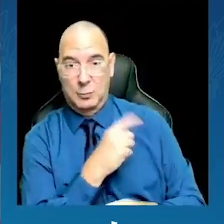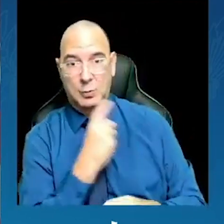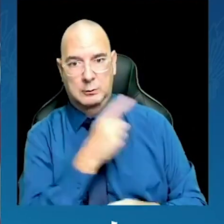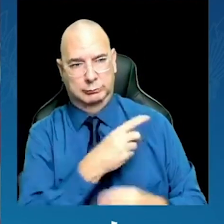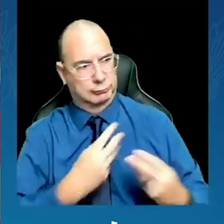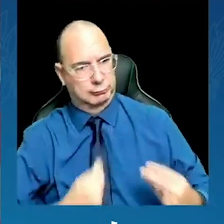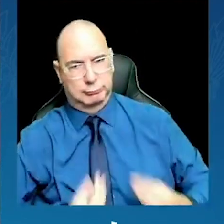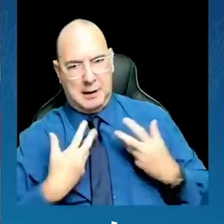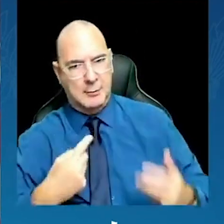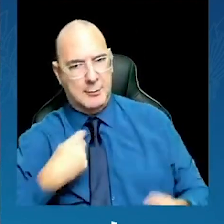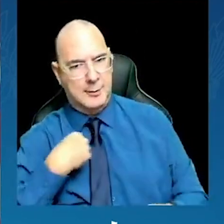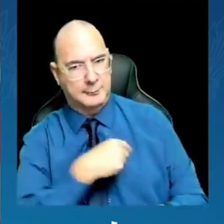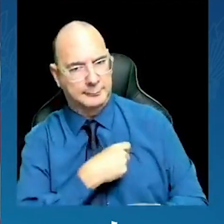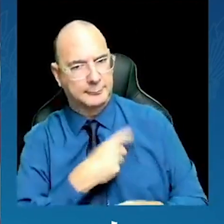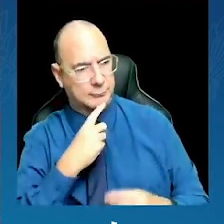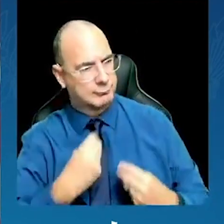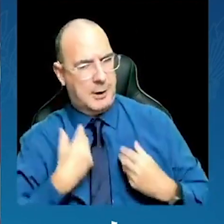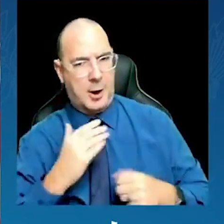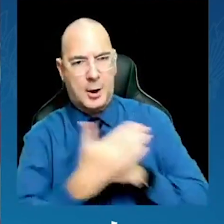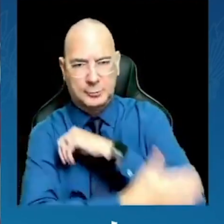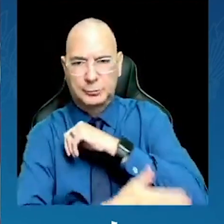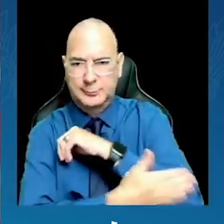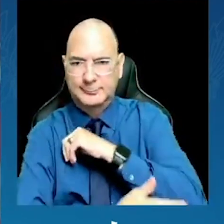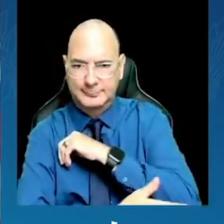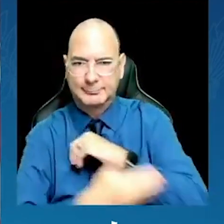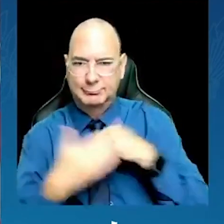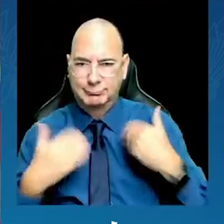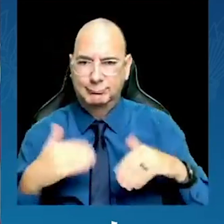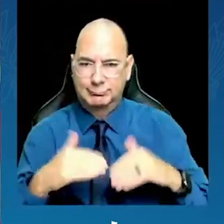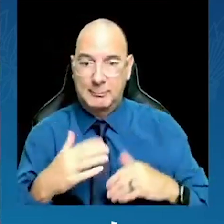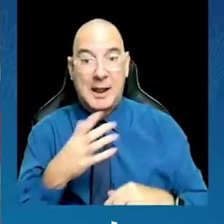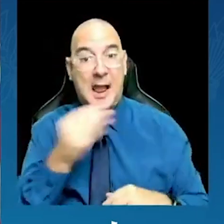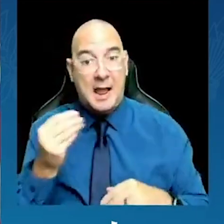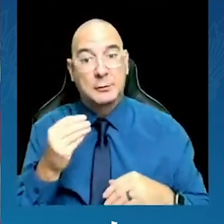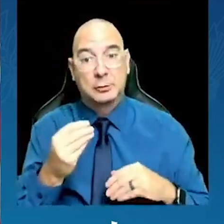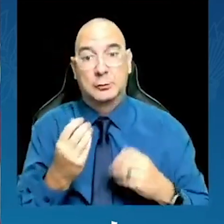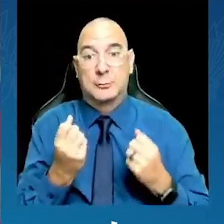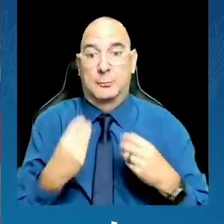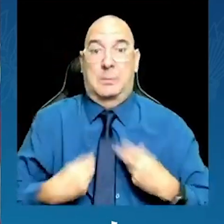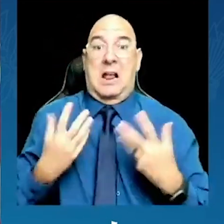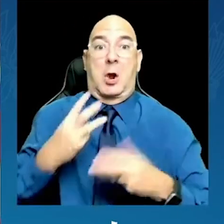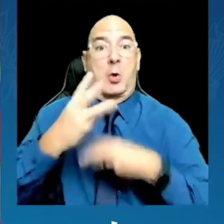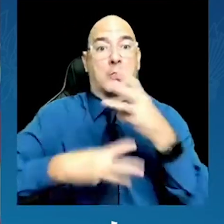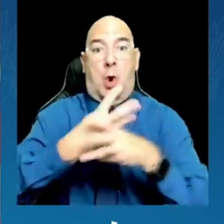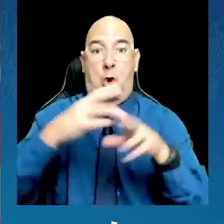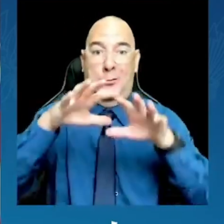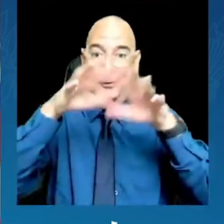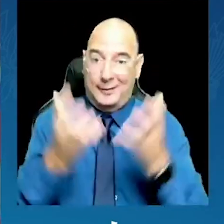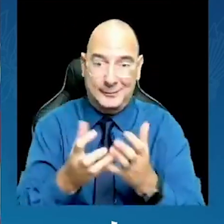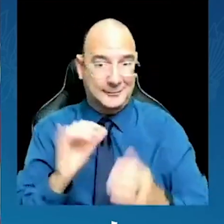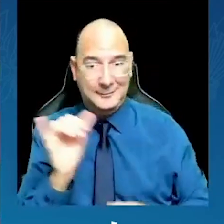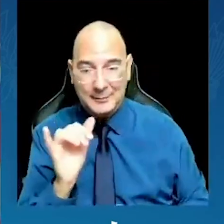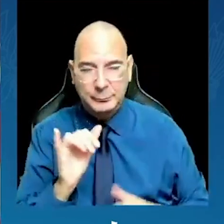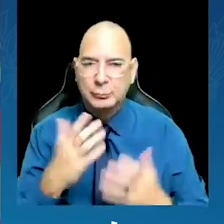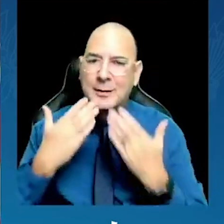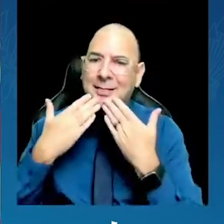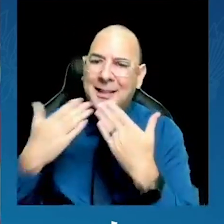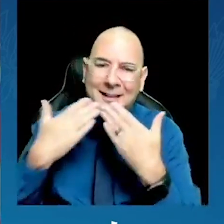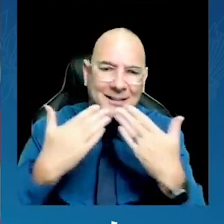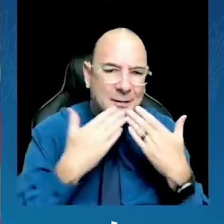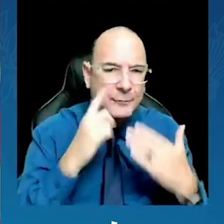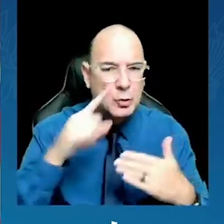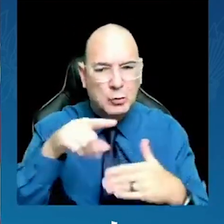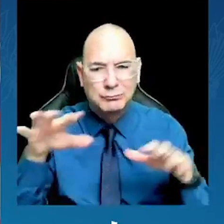nation, and by extension, you inspire the world. So thank you all for what you do. And to the members of our administration,